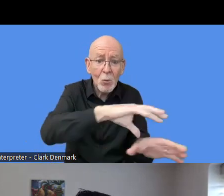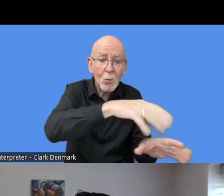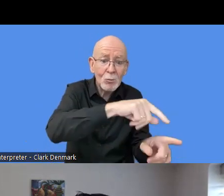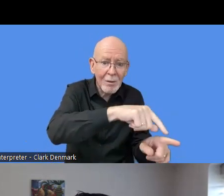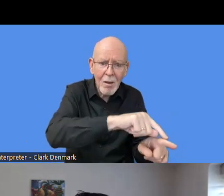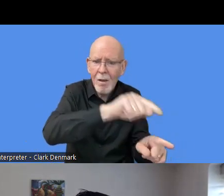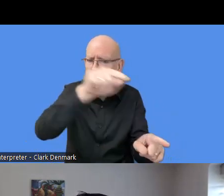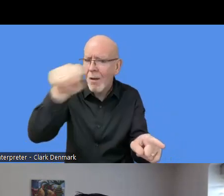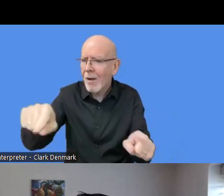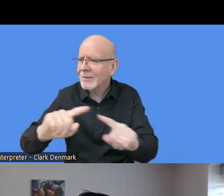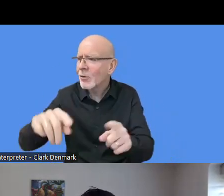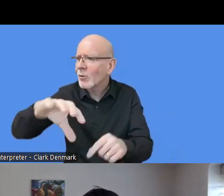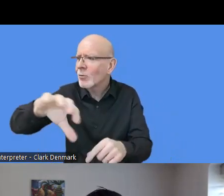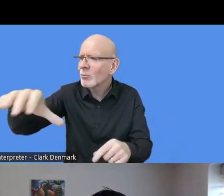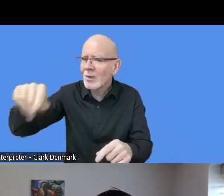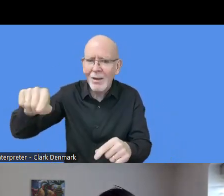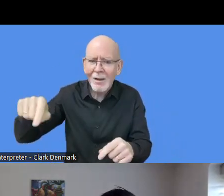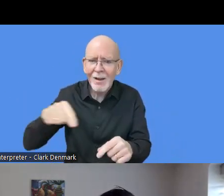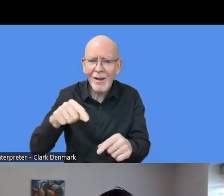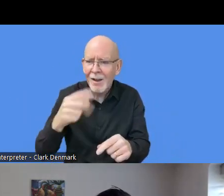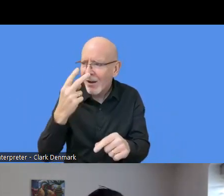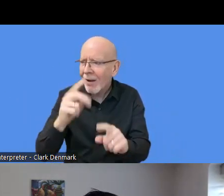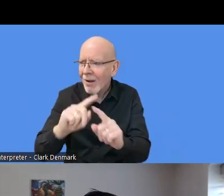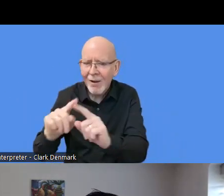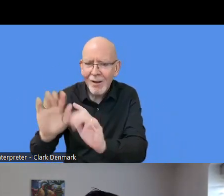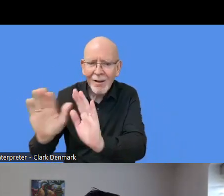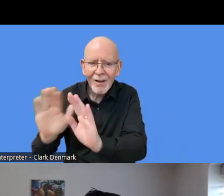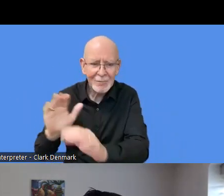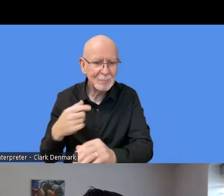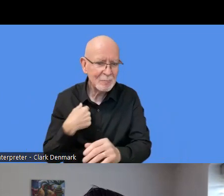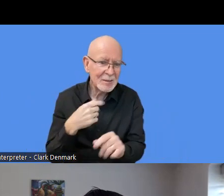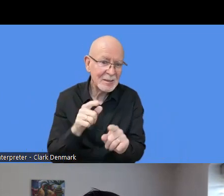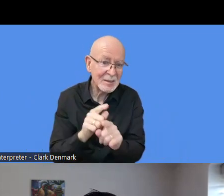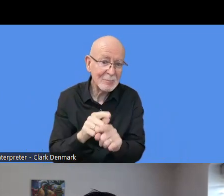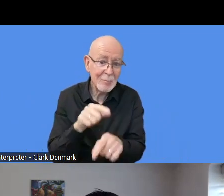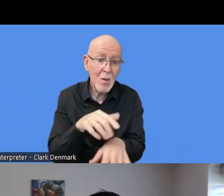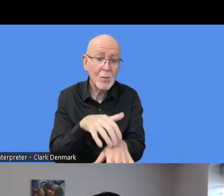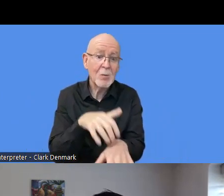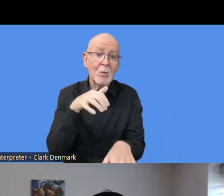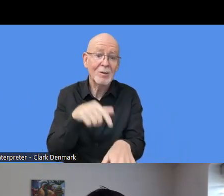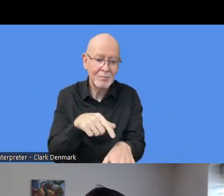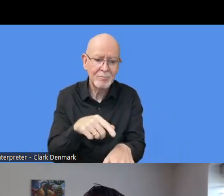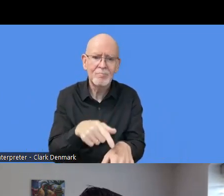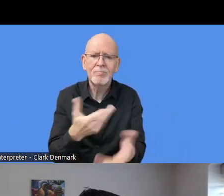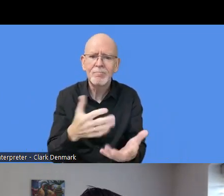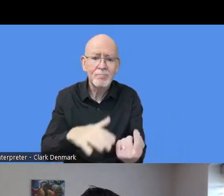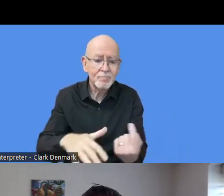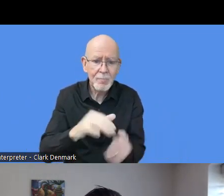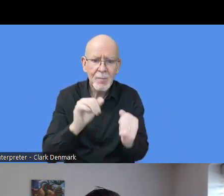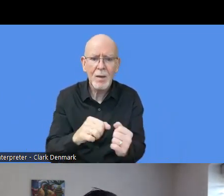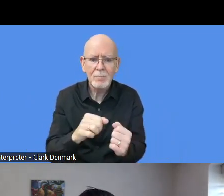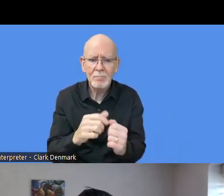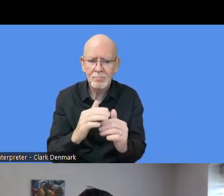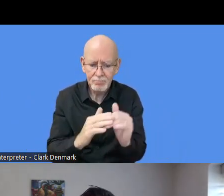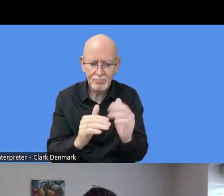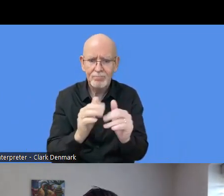space for us to build upon this and to look at celebrating the scaling partners, and also